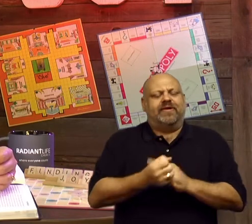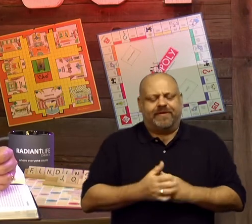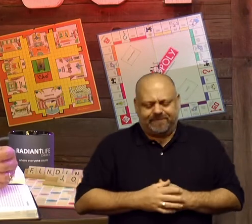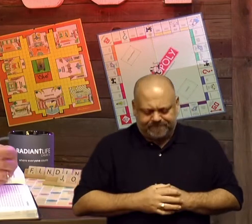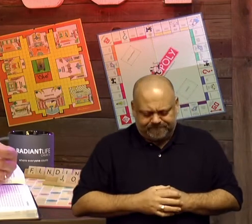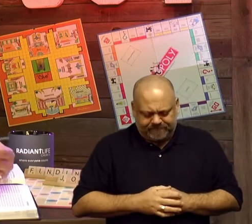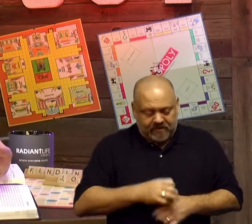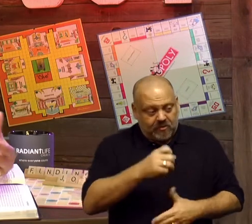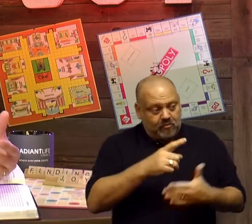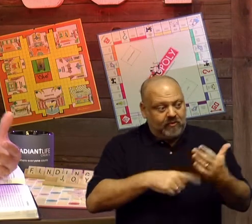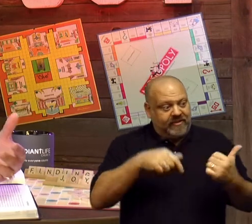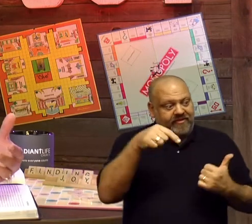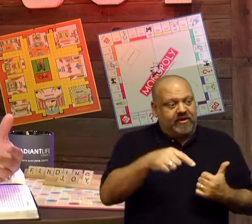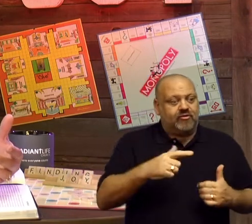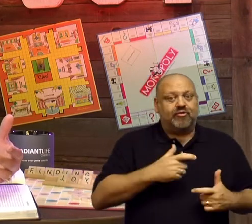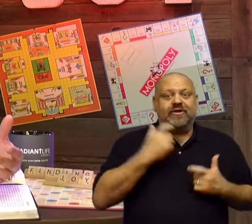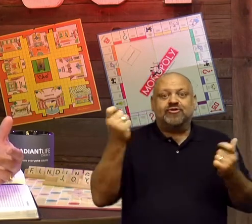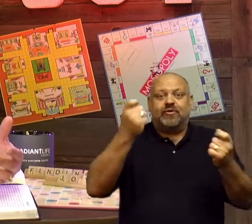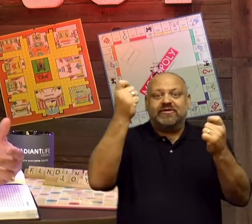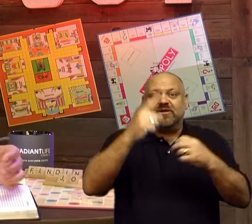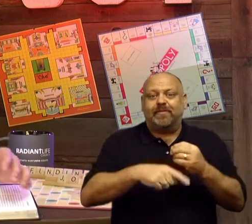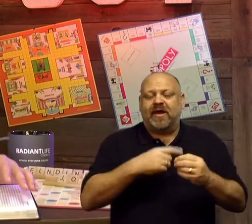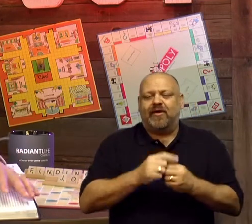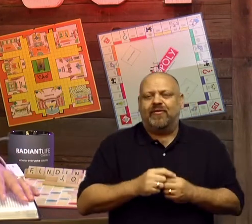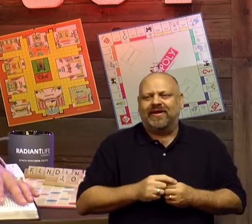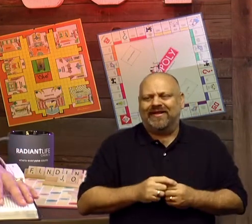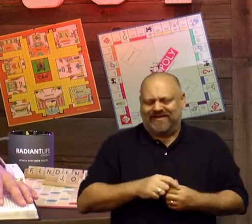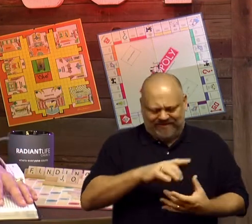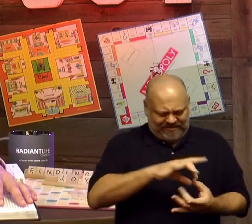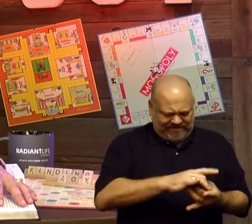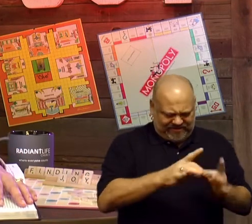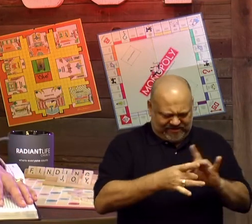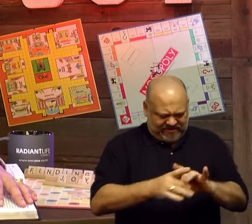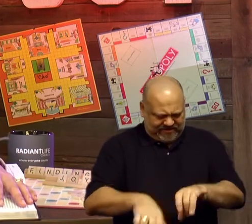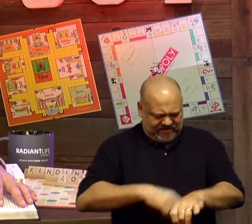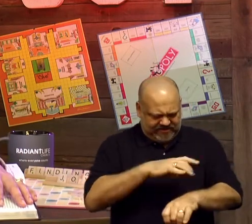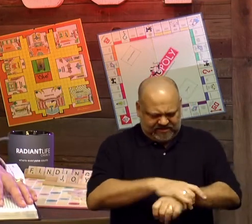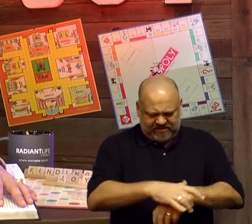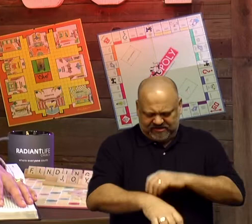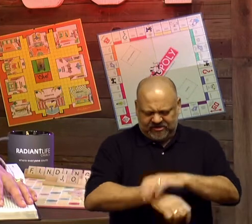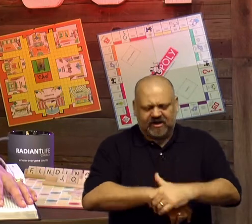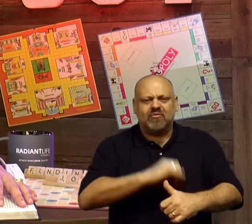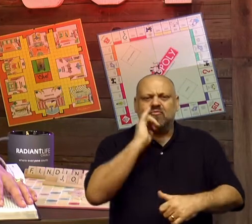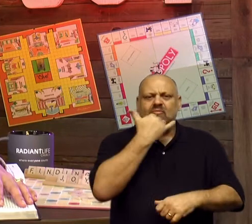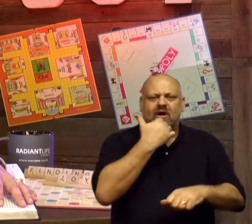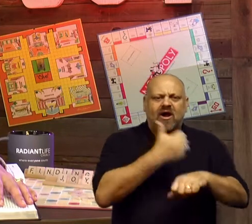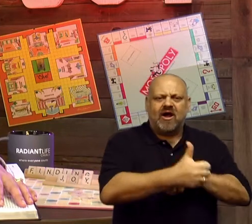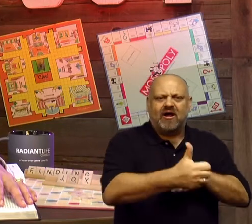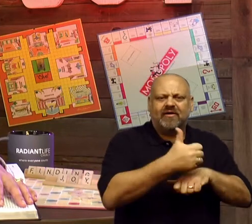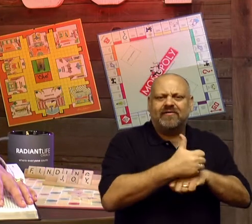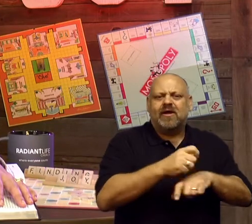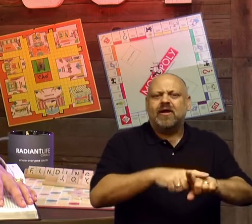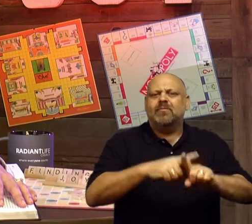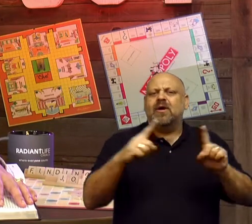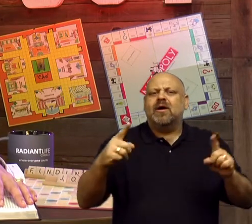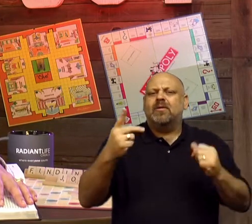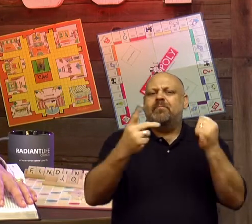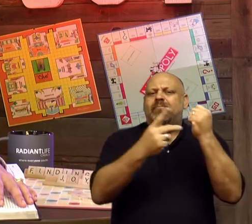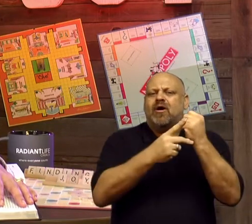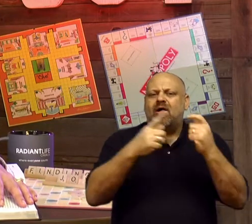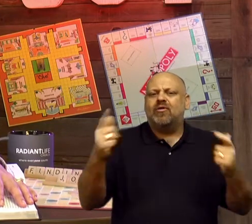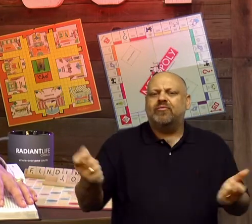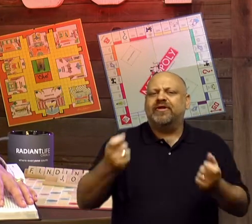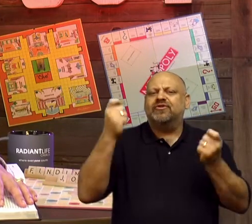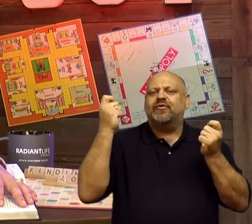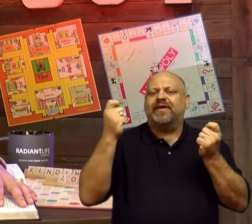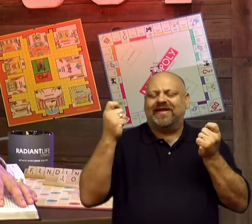condition. What is there to rejoice about? He's in chains in prison, wrongfully accused, and yet